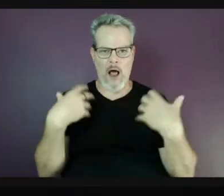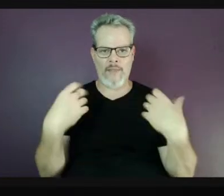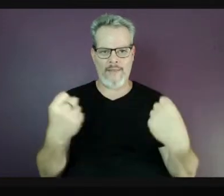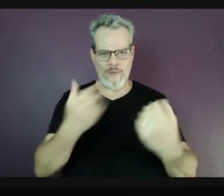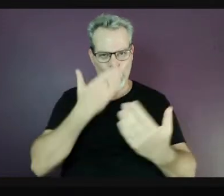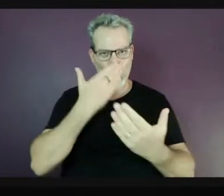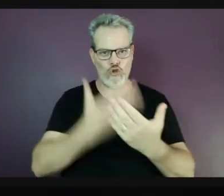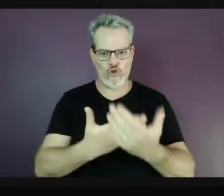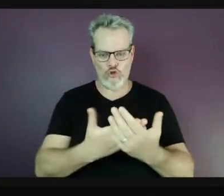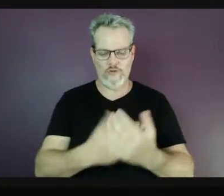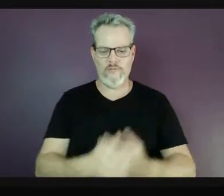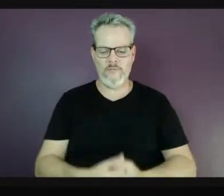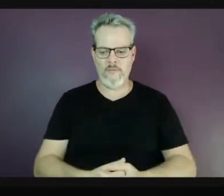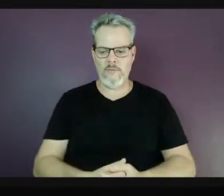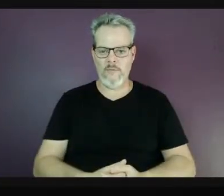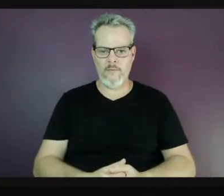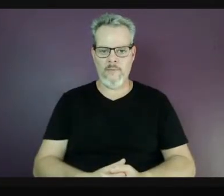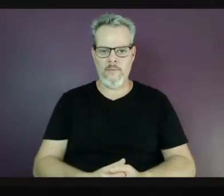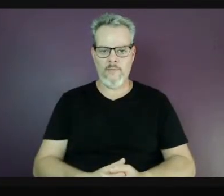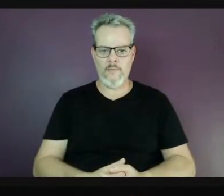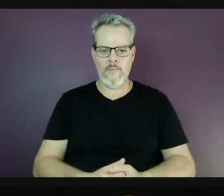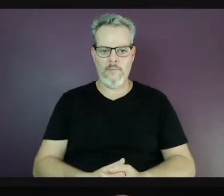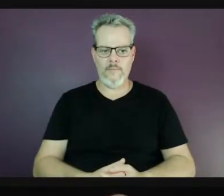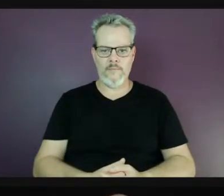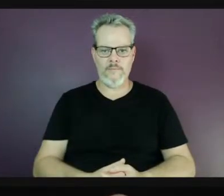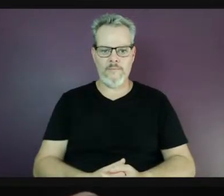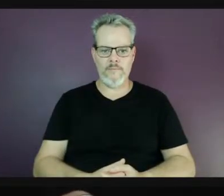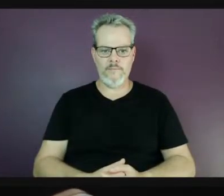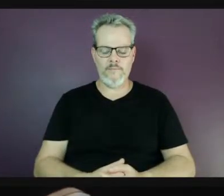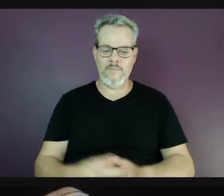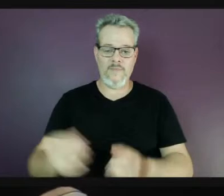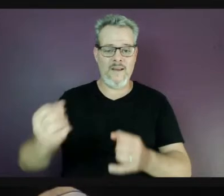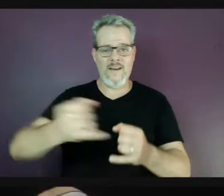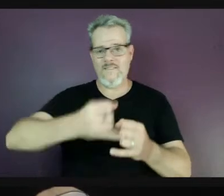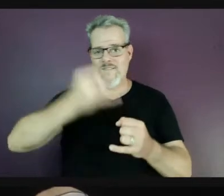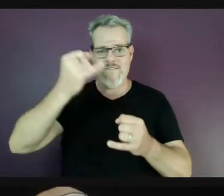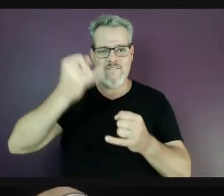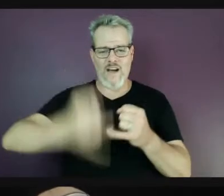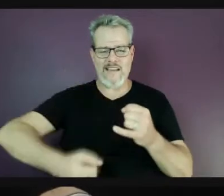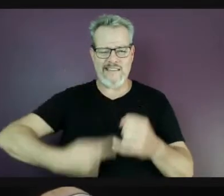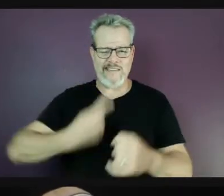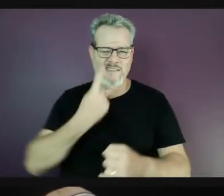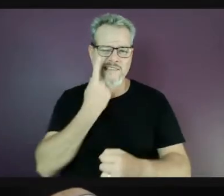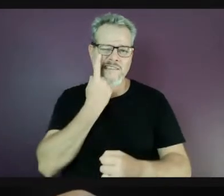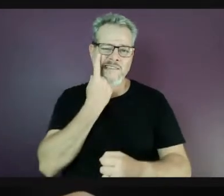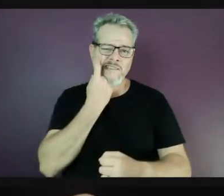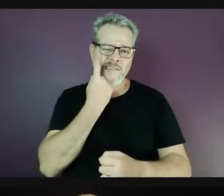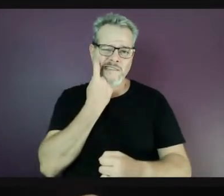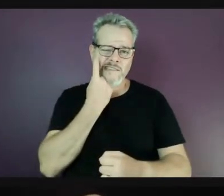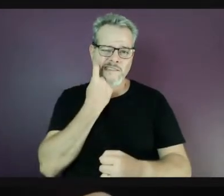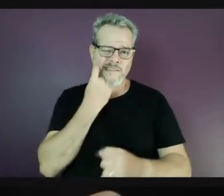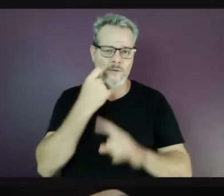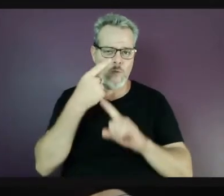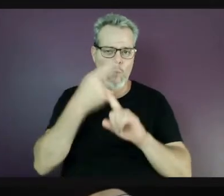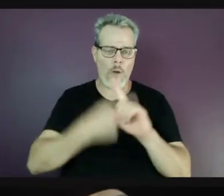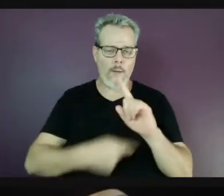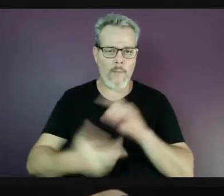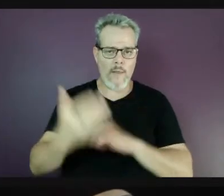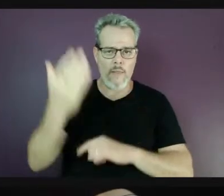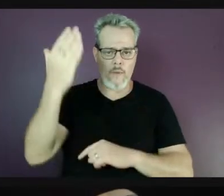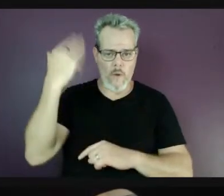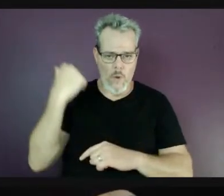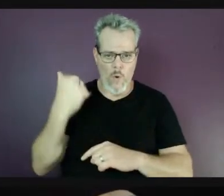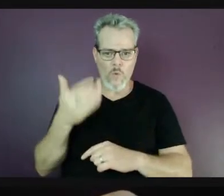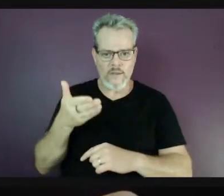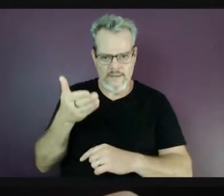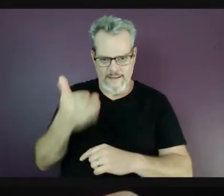getting involved in later phases as well. And finally, just last month, just 1 month ago, here is a capture